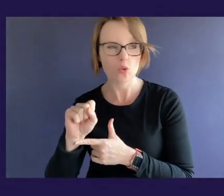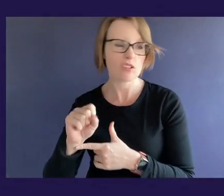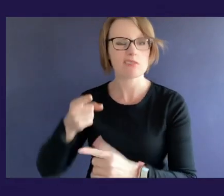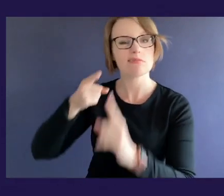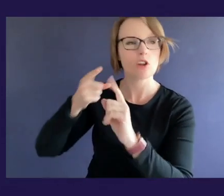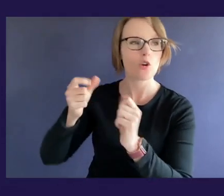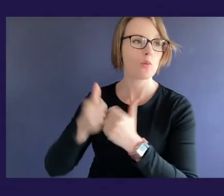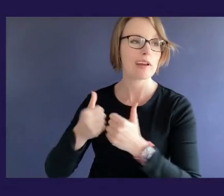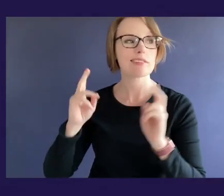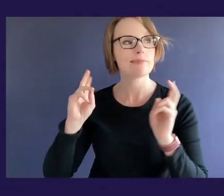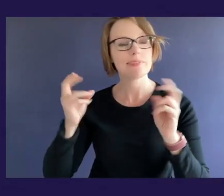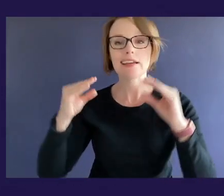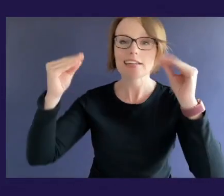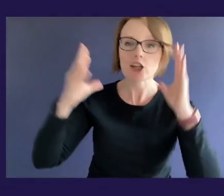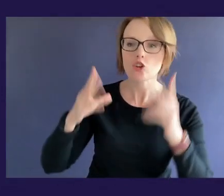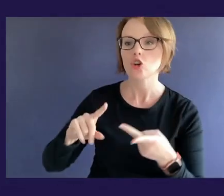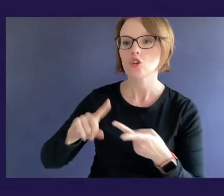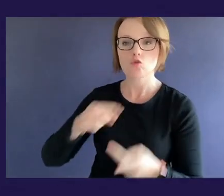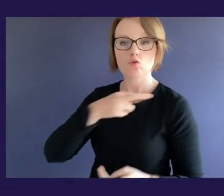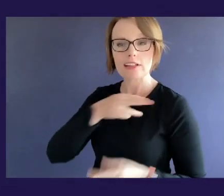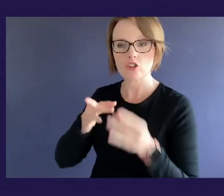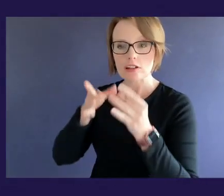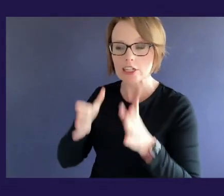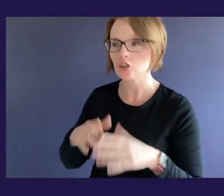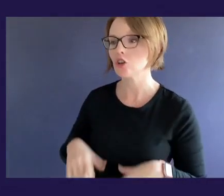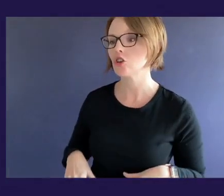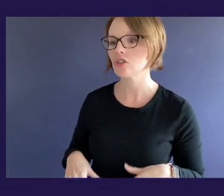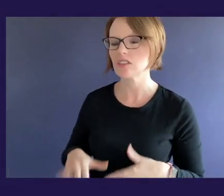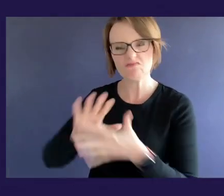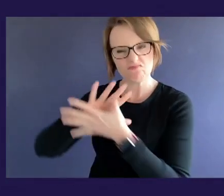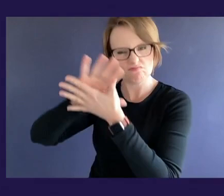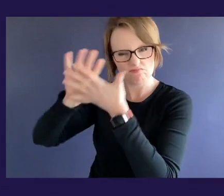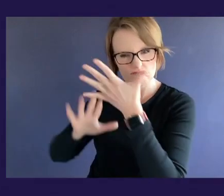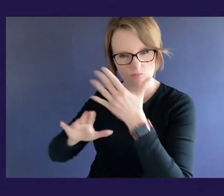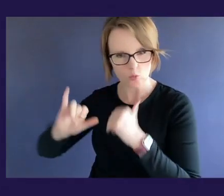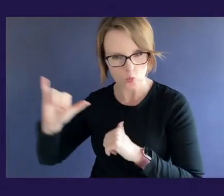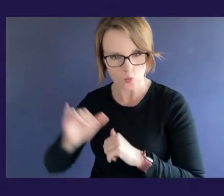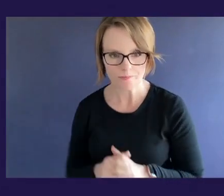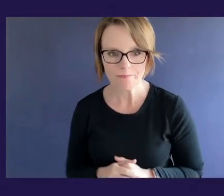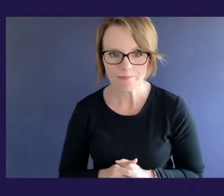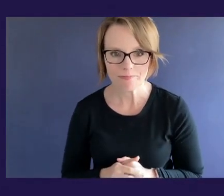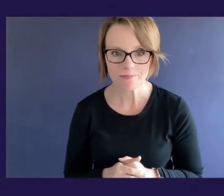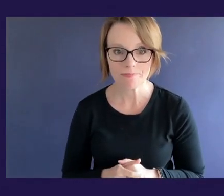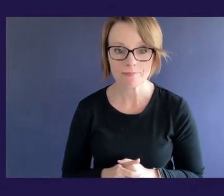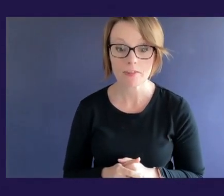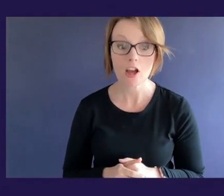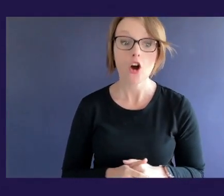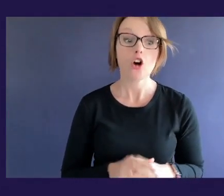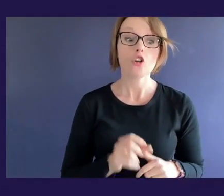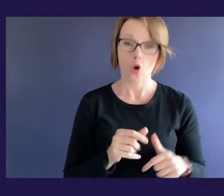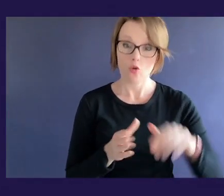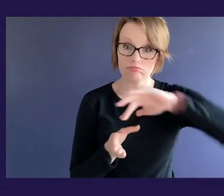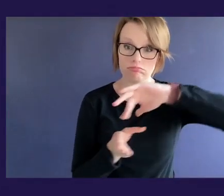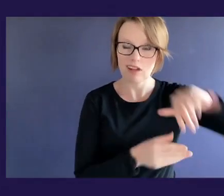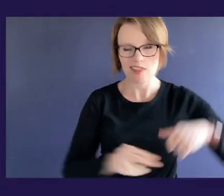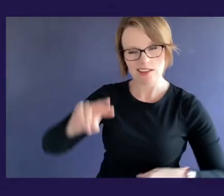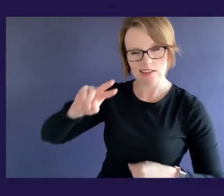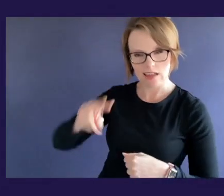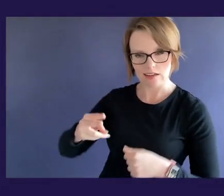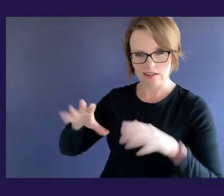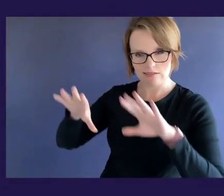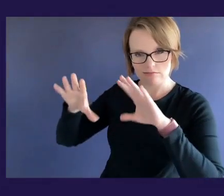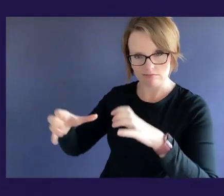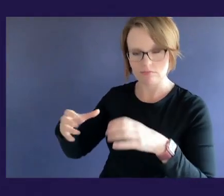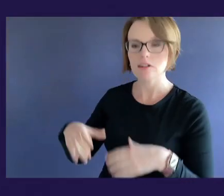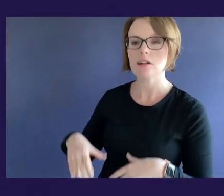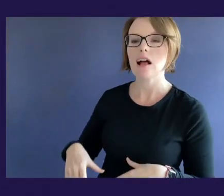teachers, faith leaders, school administrators, so those kinds of communicators. The second category in this level were community